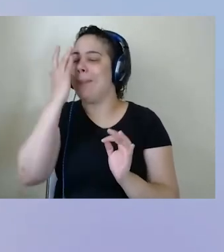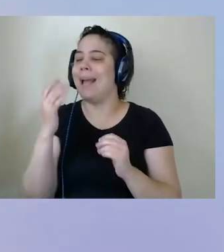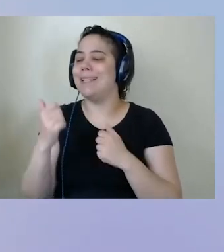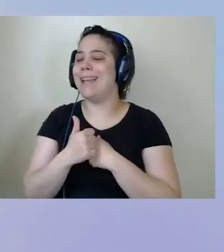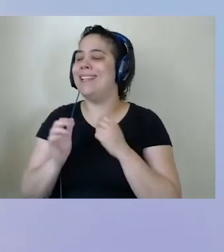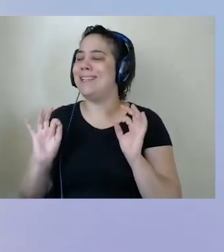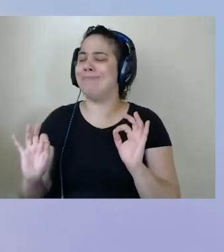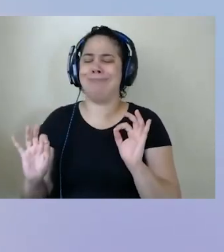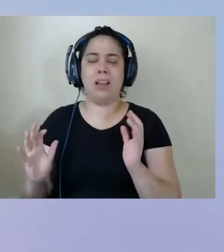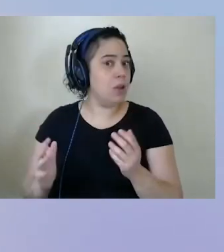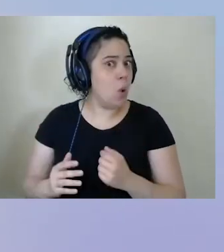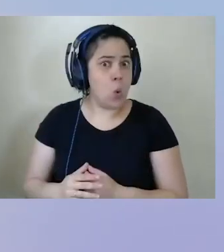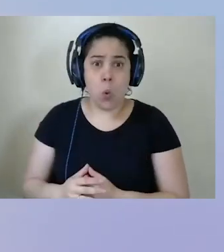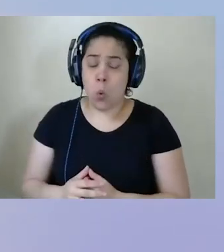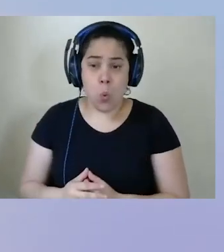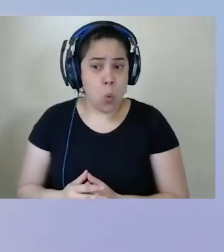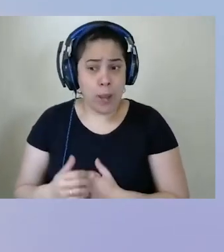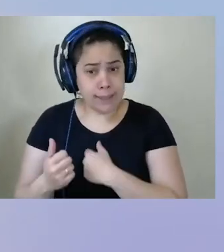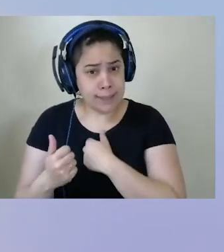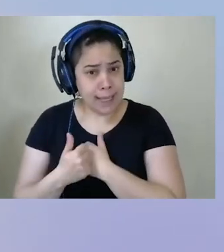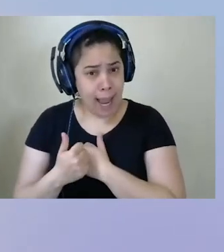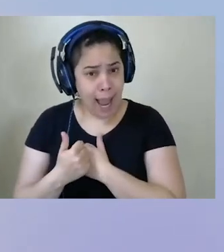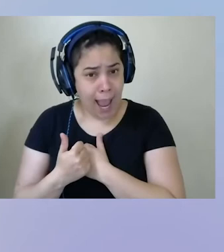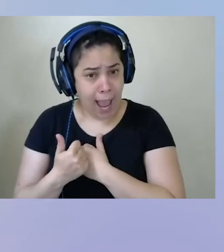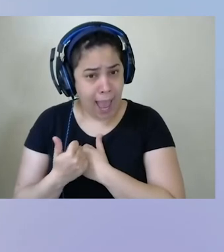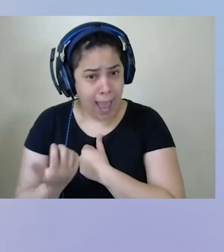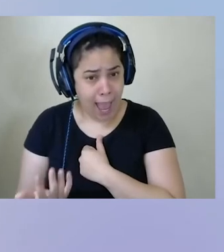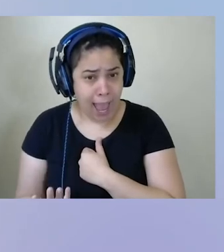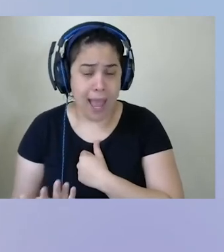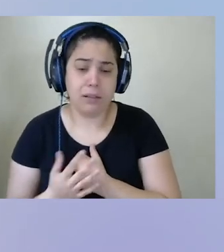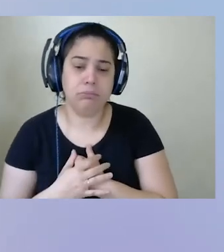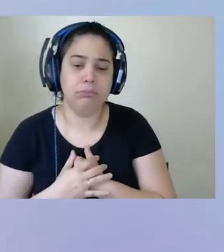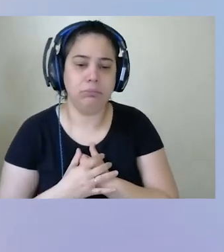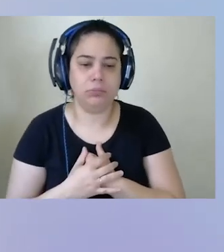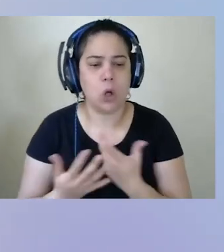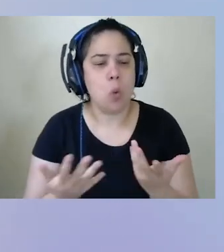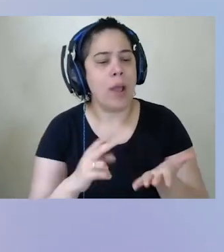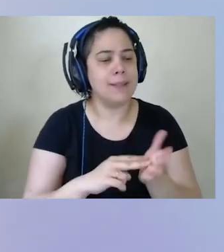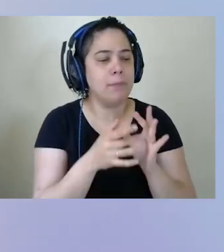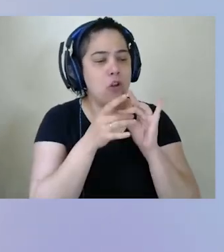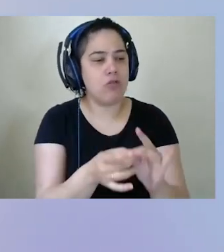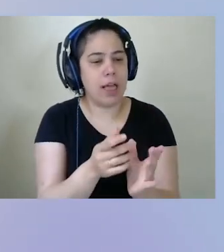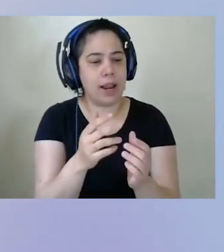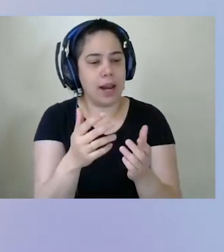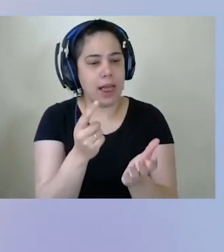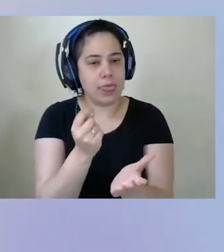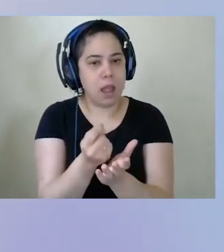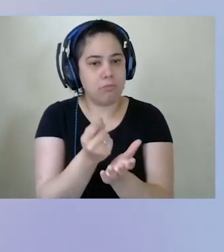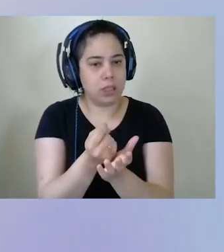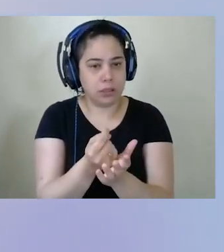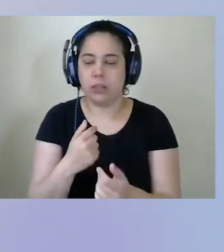implications of that are for therapy? Yeah, well, I think what it means is that a lot